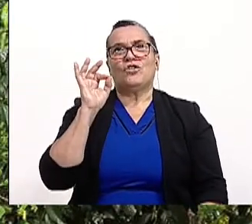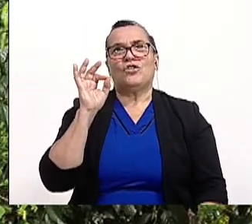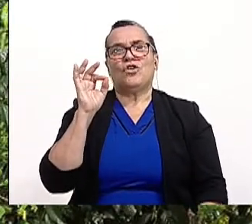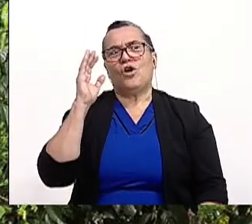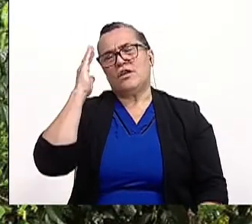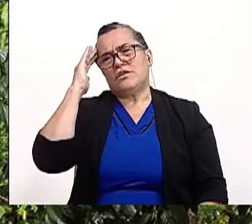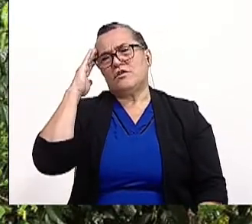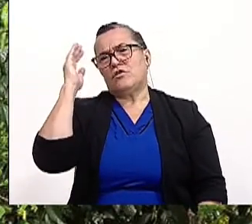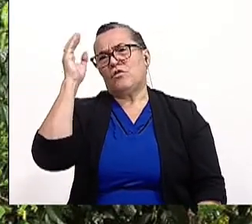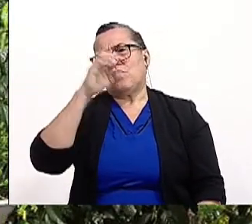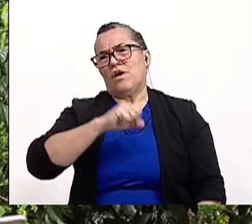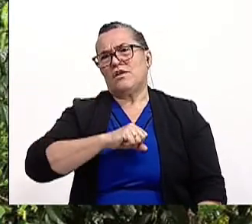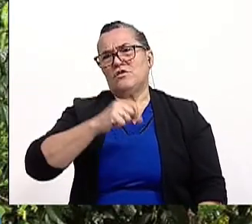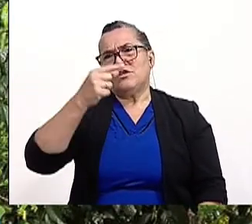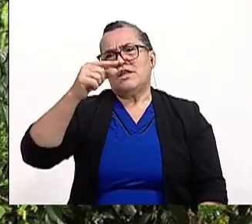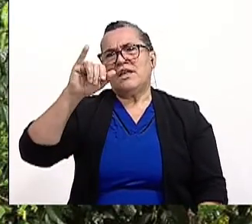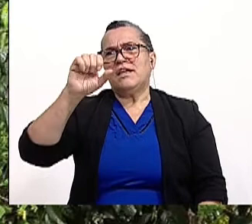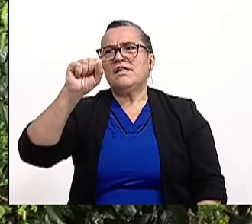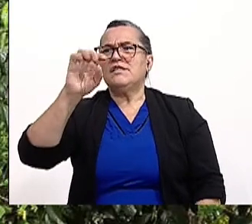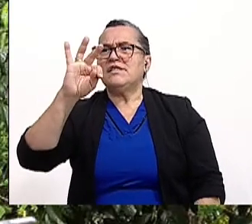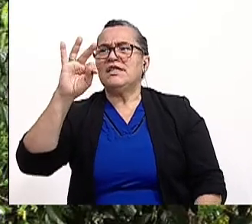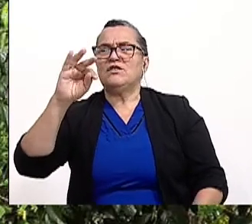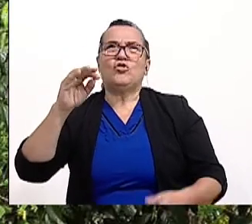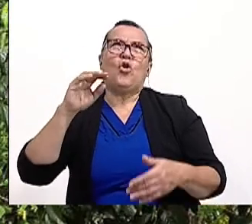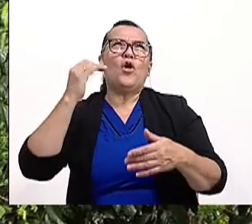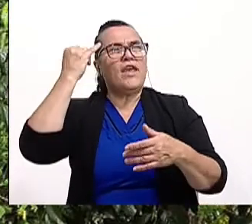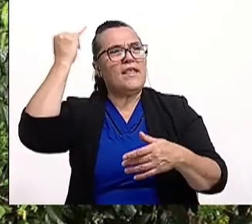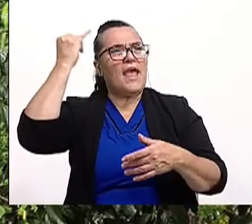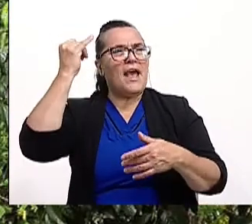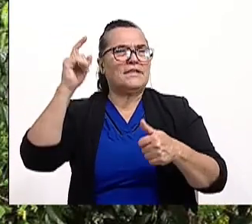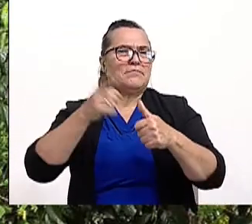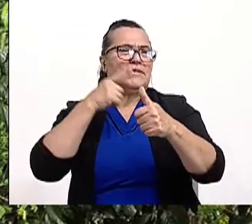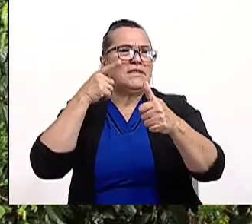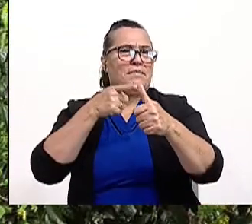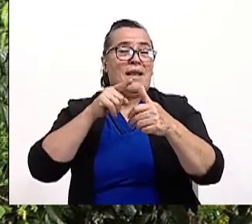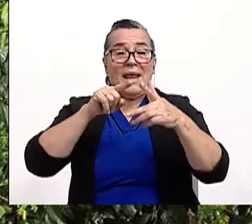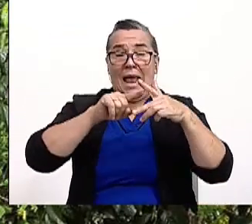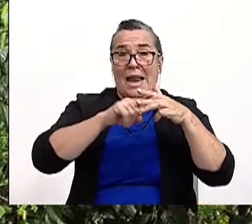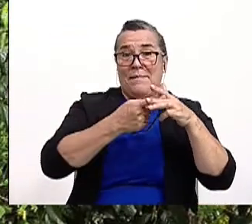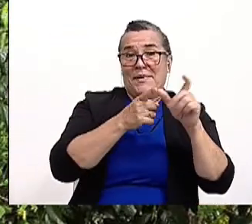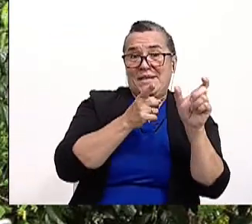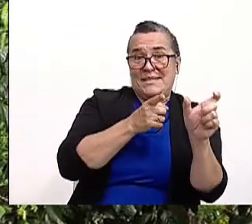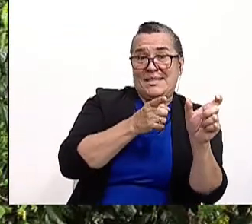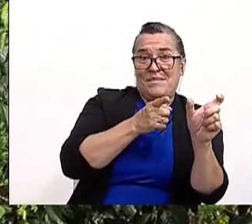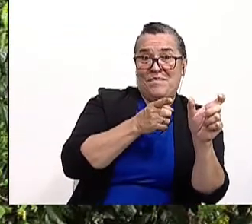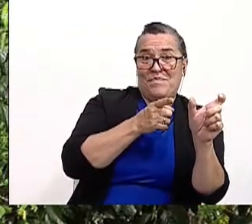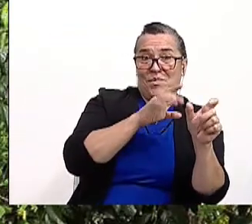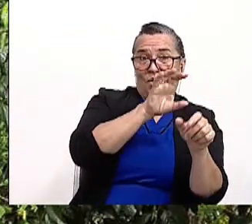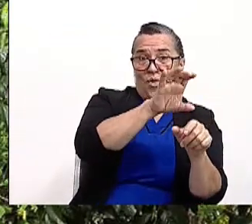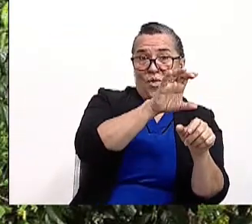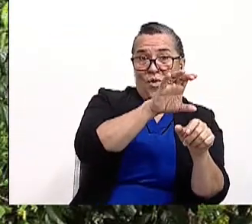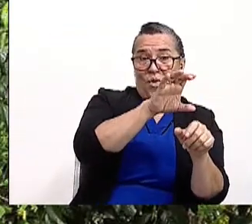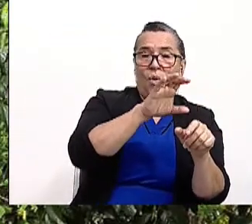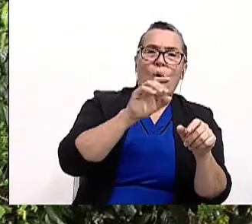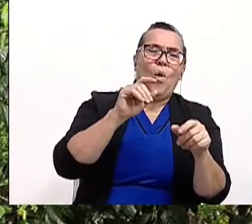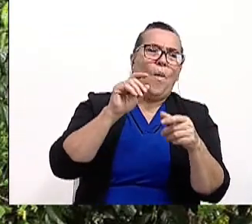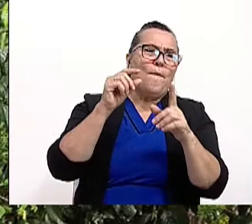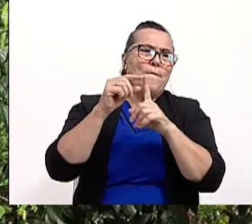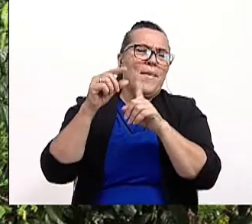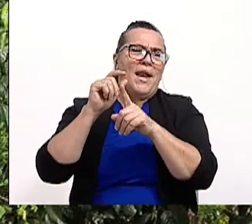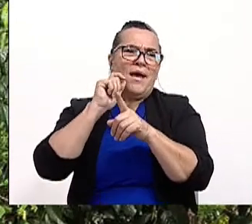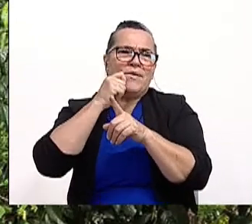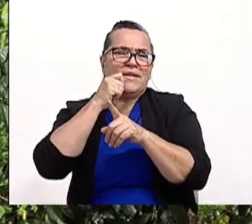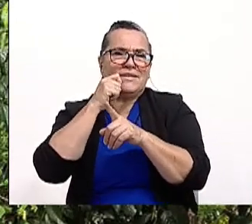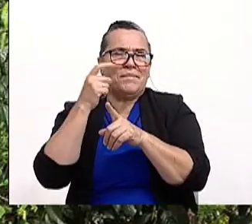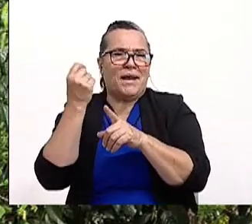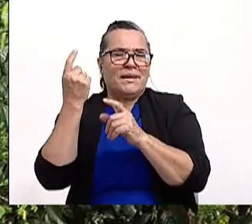notice that the gist or the main idea is usually at the beginning of the test? Or did you find keywords to understand the